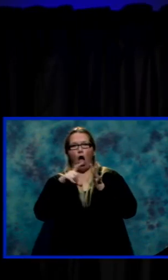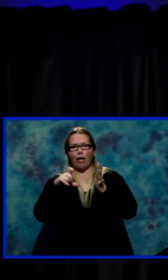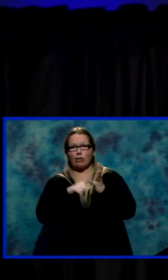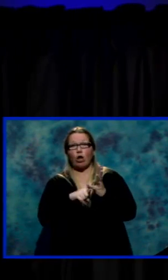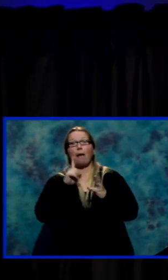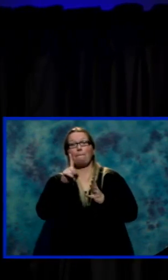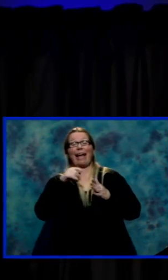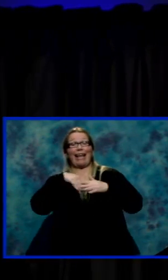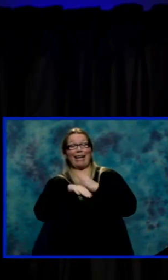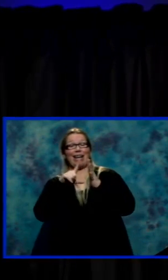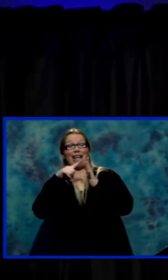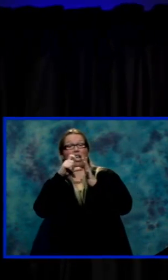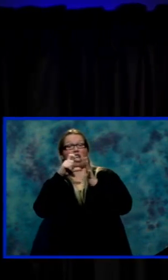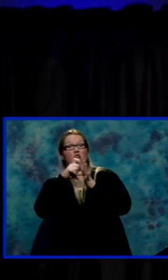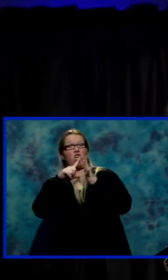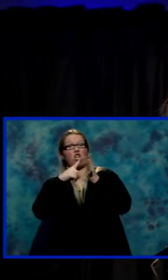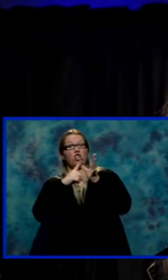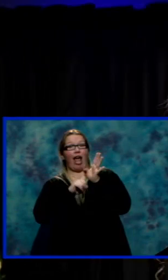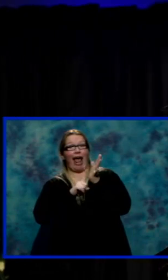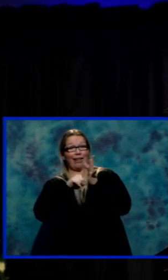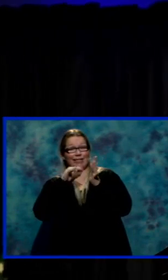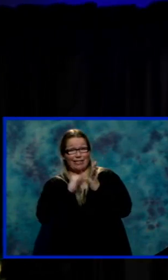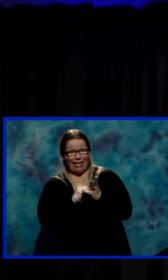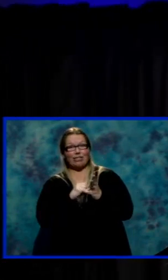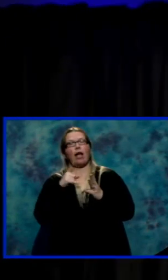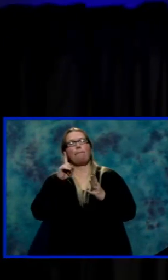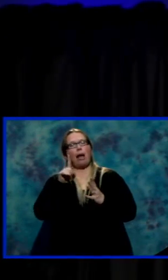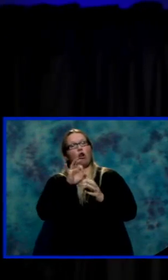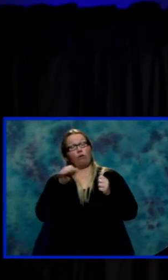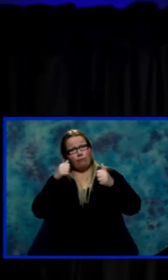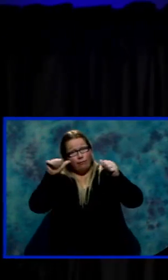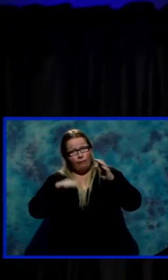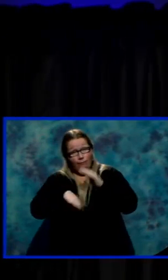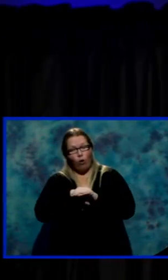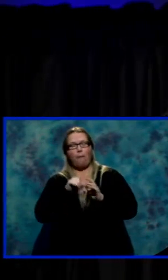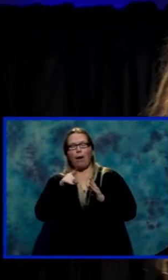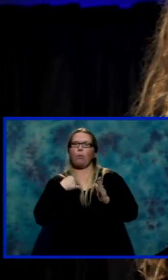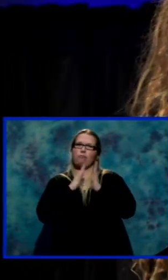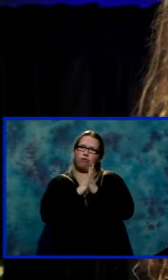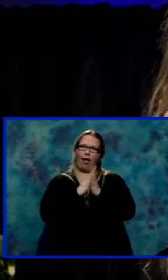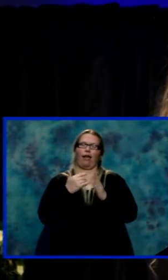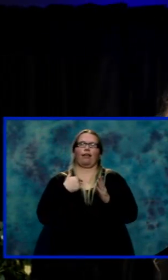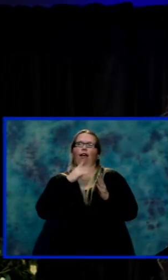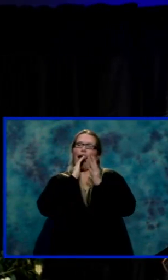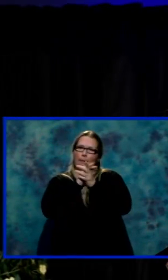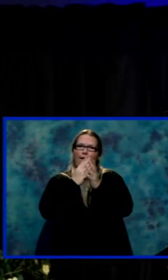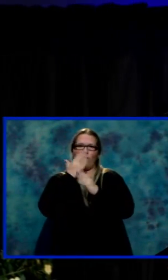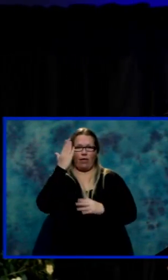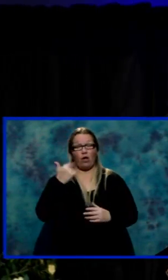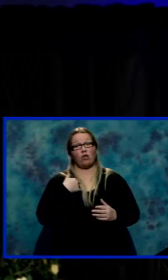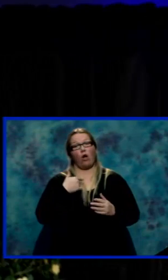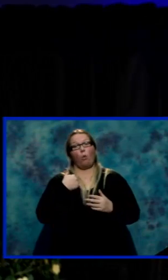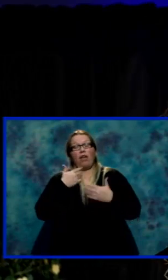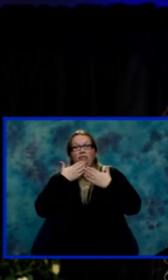having some dialysis, but kidneys have started to work and she's recovering well. Amen. Amen. God is good and God answers our prayers. So let's be thankful